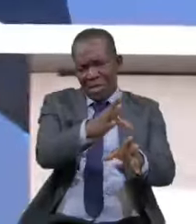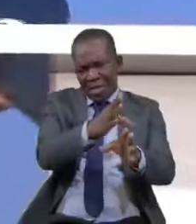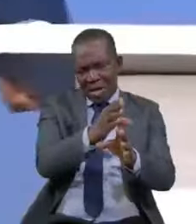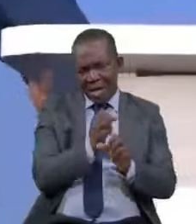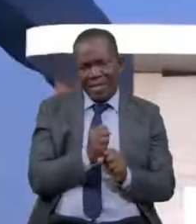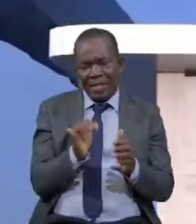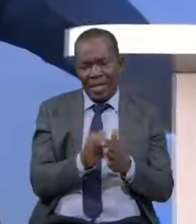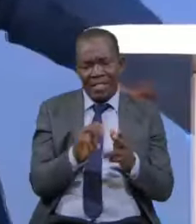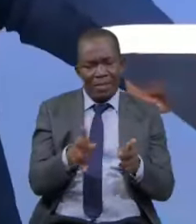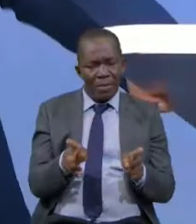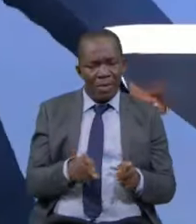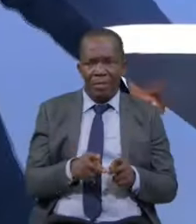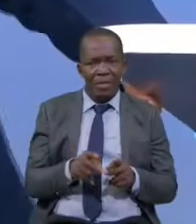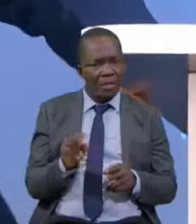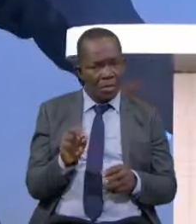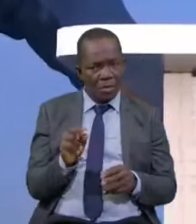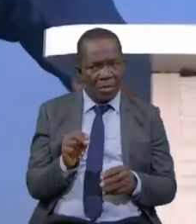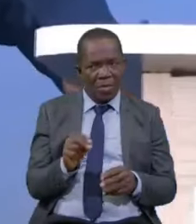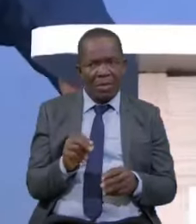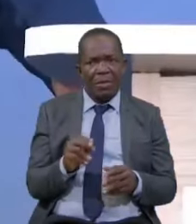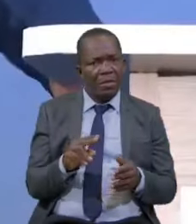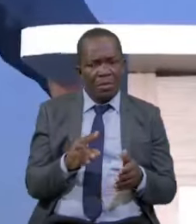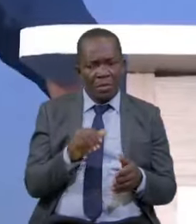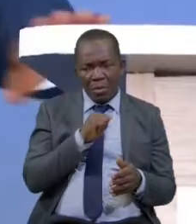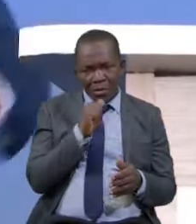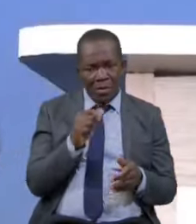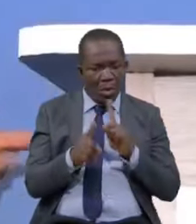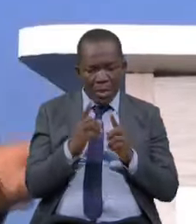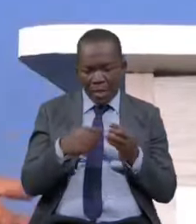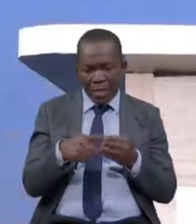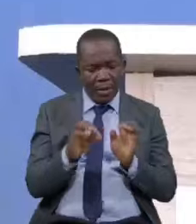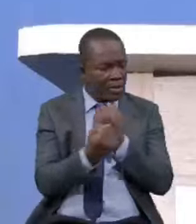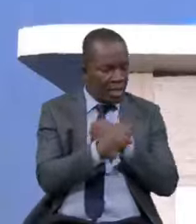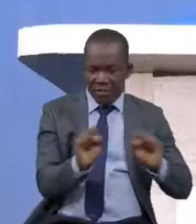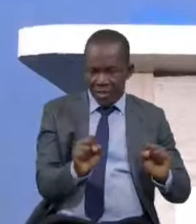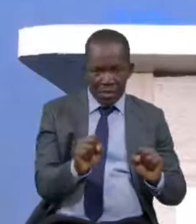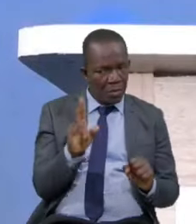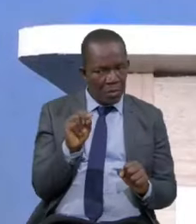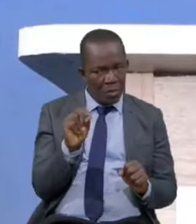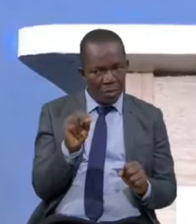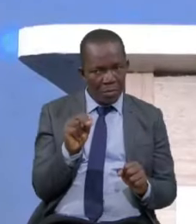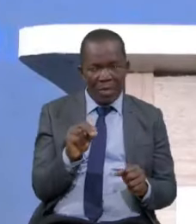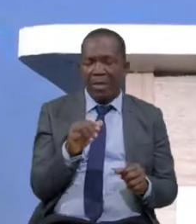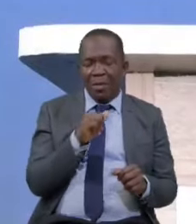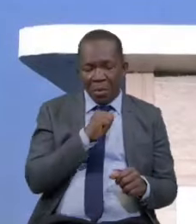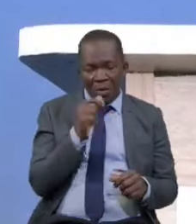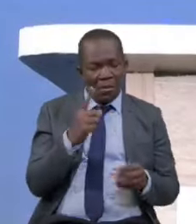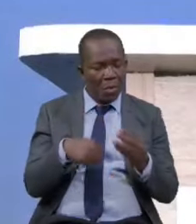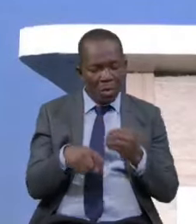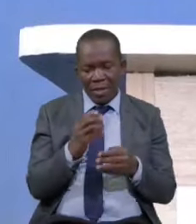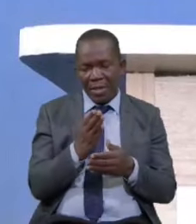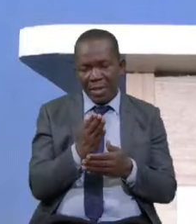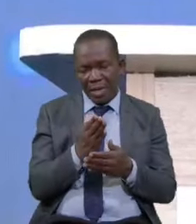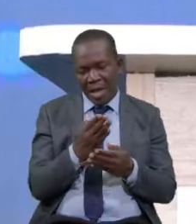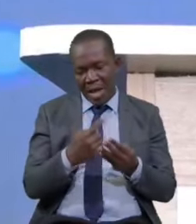already. Not that I'd already attained. It's not talking of being sanctified as a definite work of